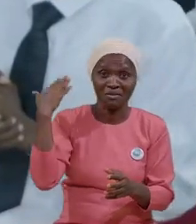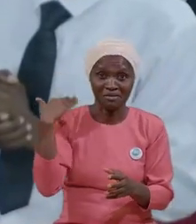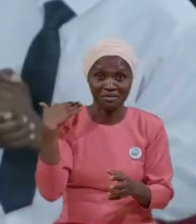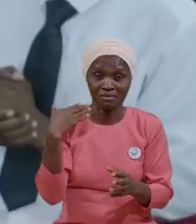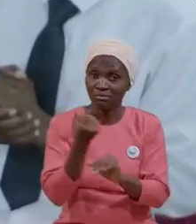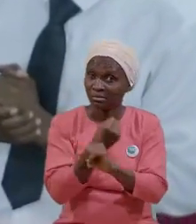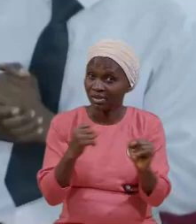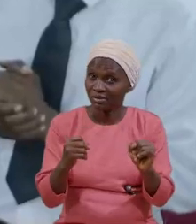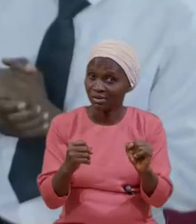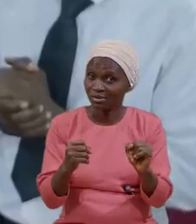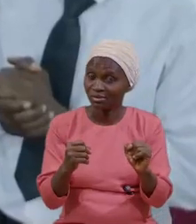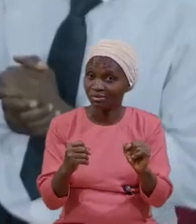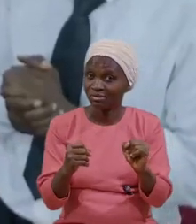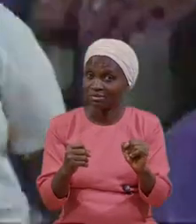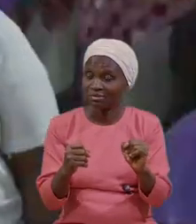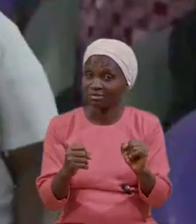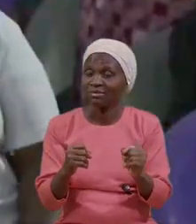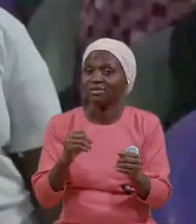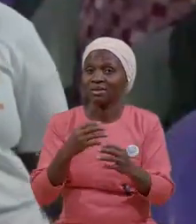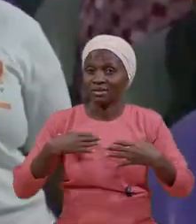salvation, healing,